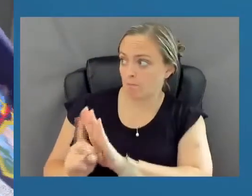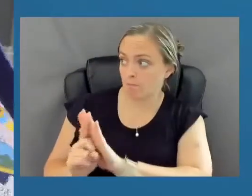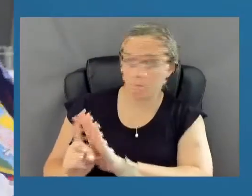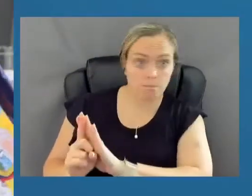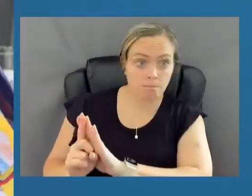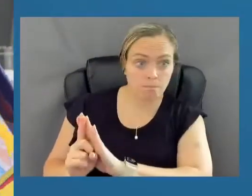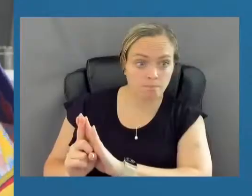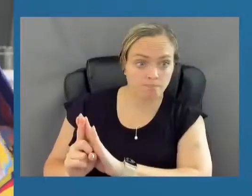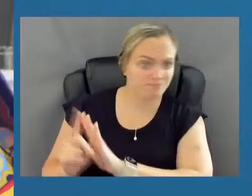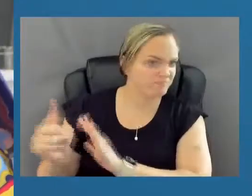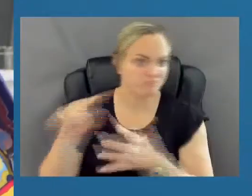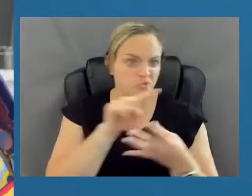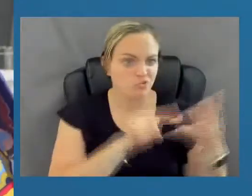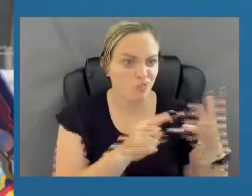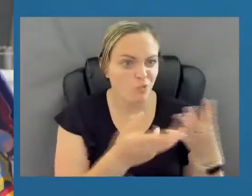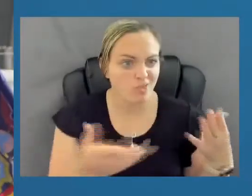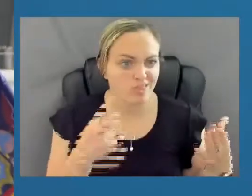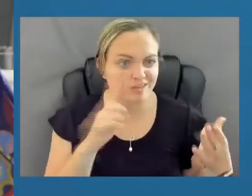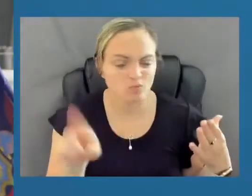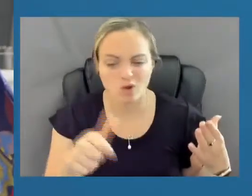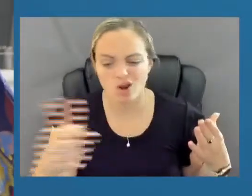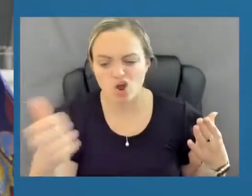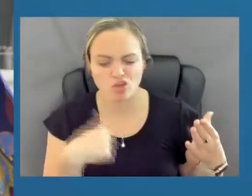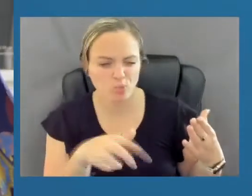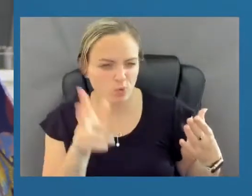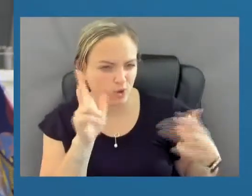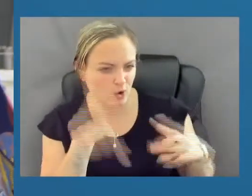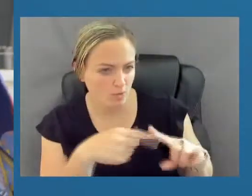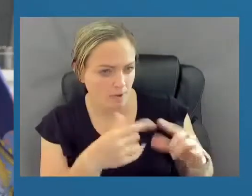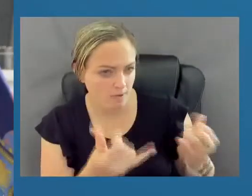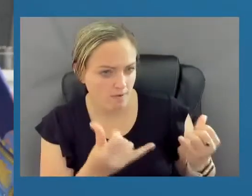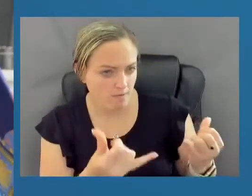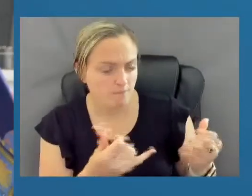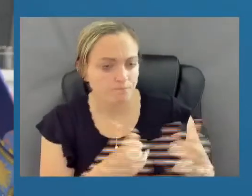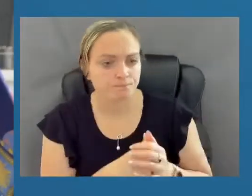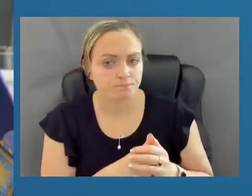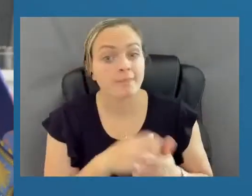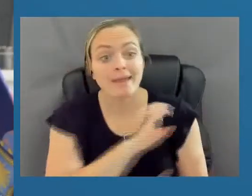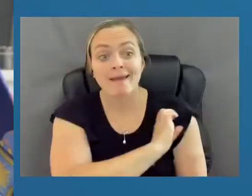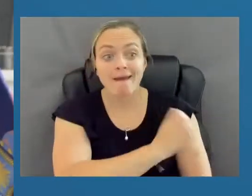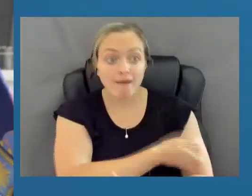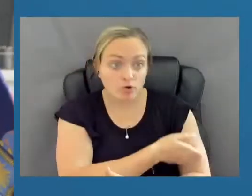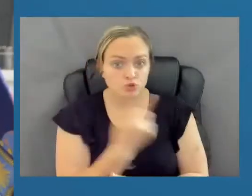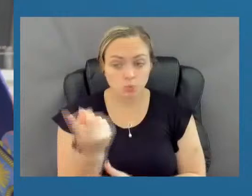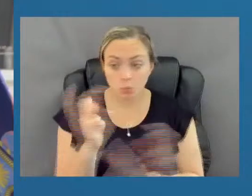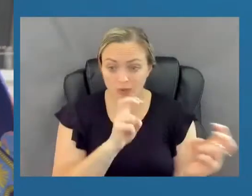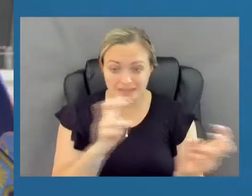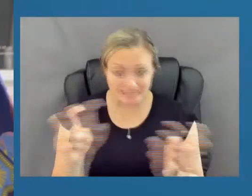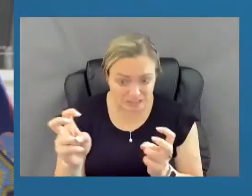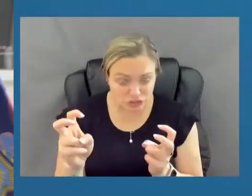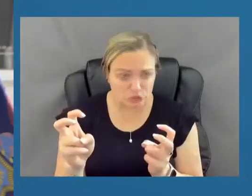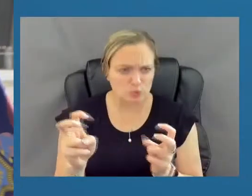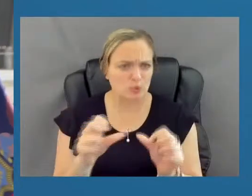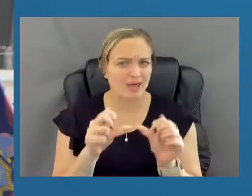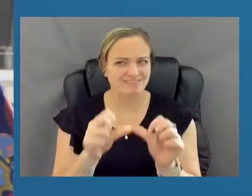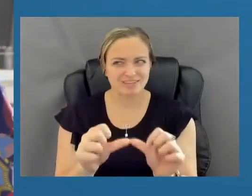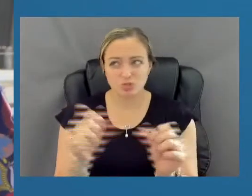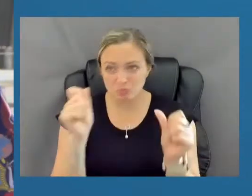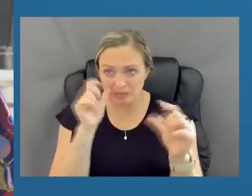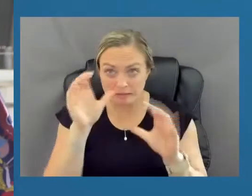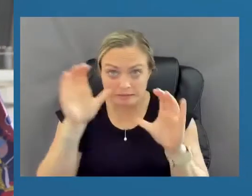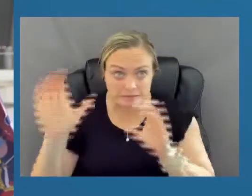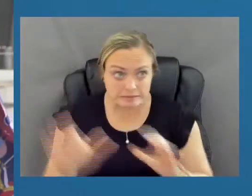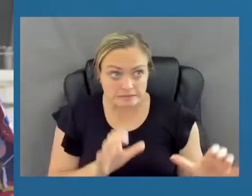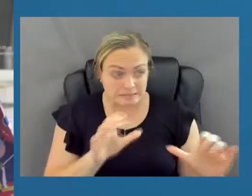Those 4 things plus one other, what we're here about today is energy. In fact, this is the one issue that keeps me up at night. Do we have